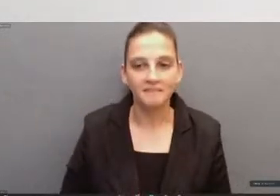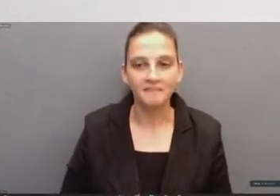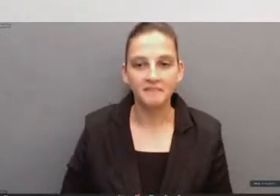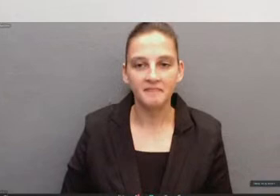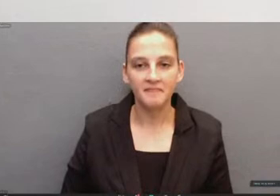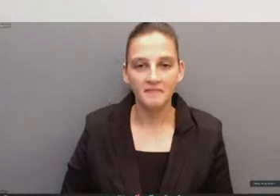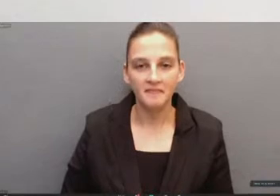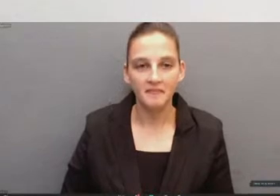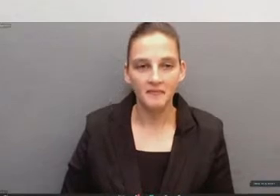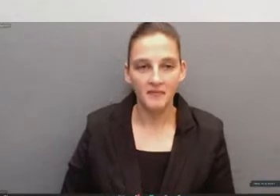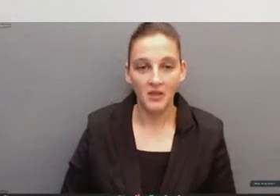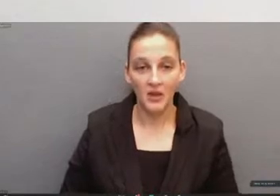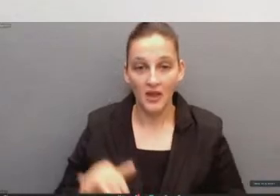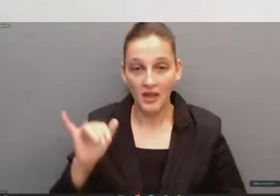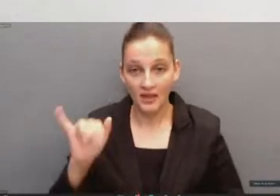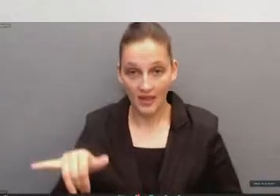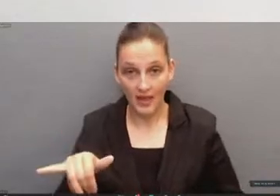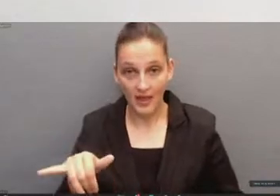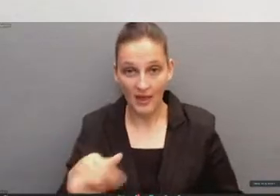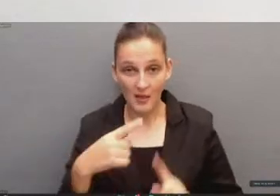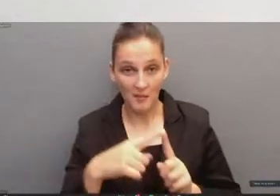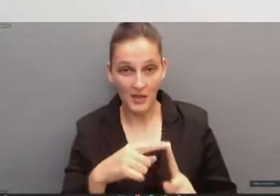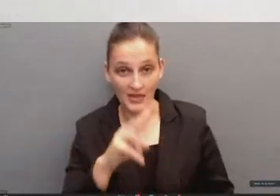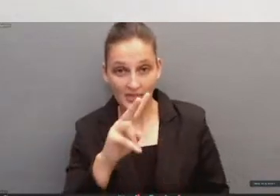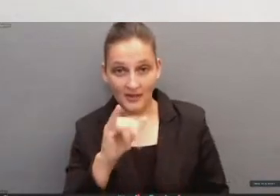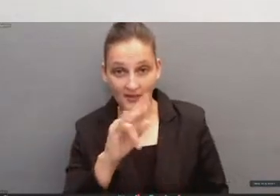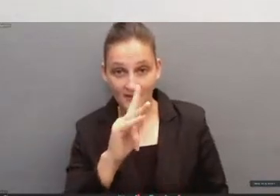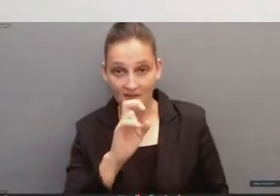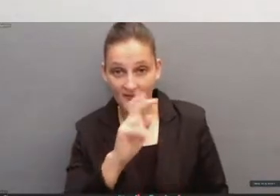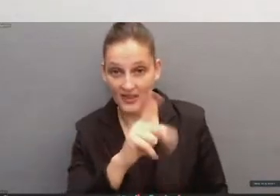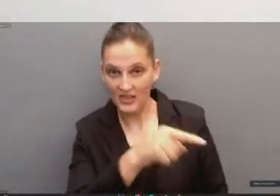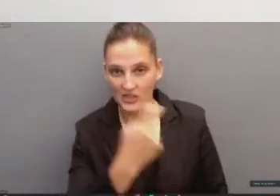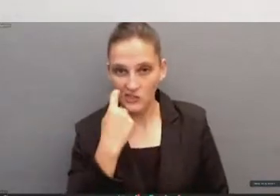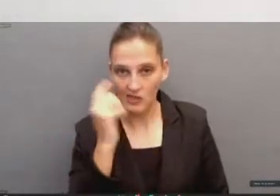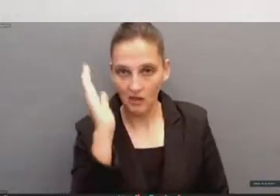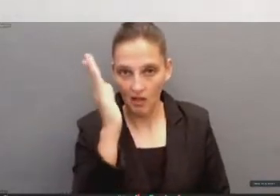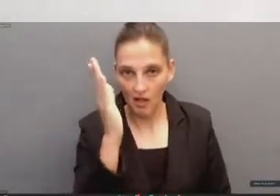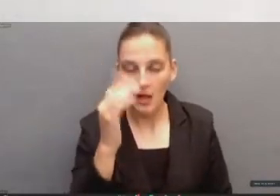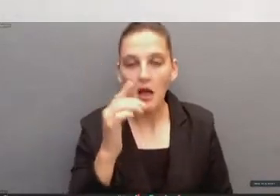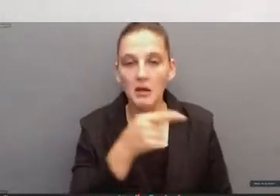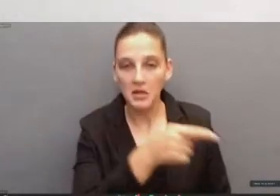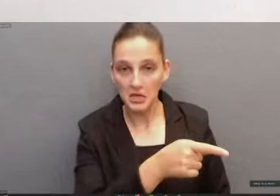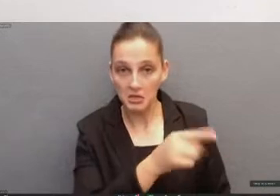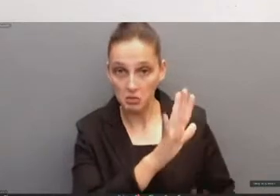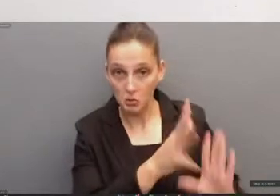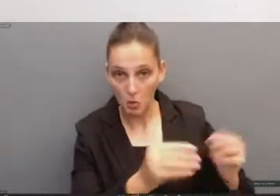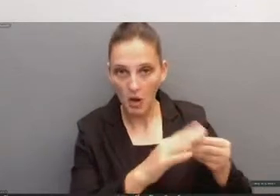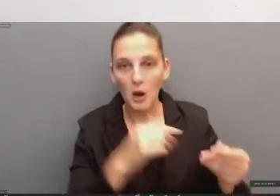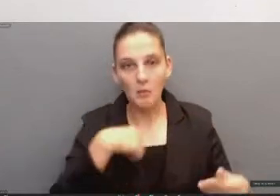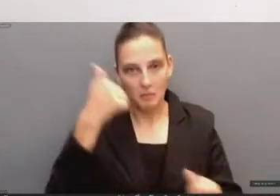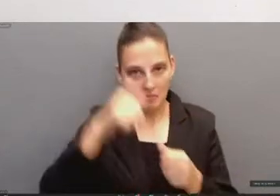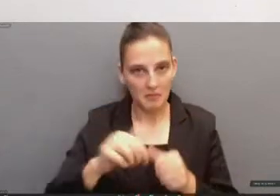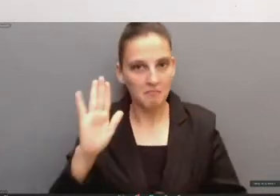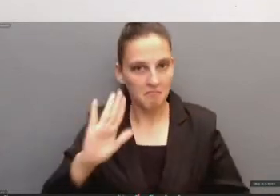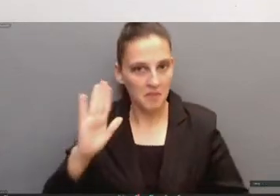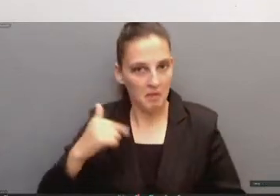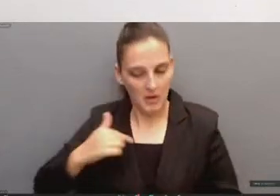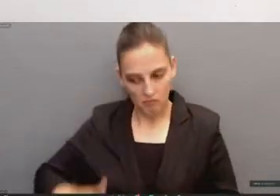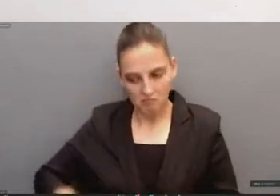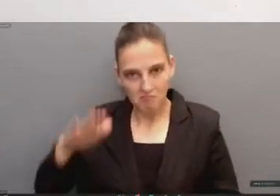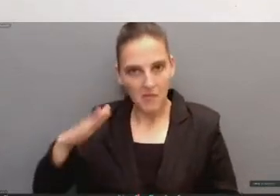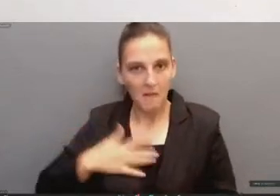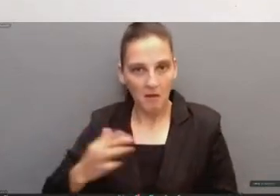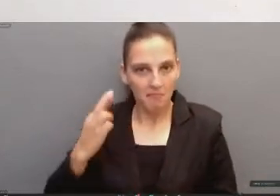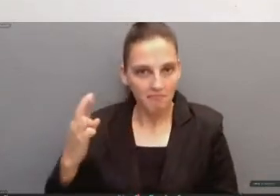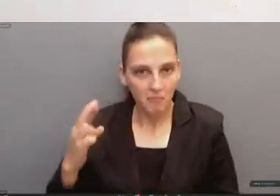to Vivek's description, I do also recall that when I was a child, some of my best friends were Japanese American, and